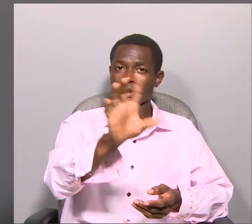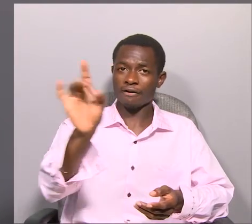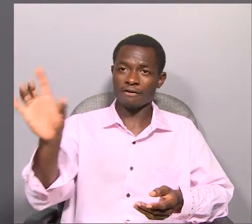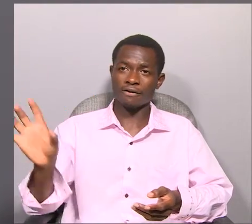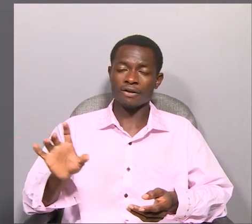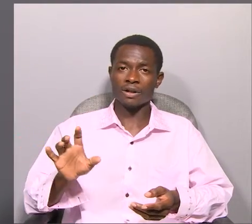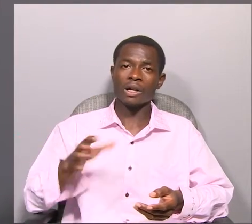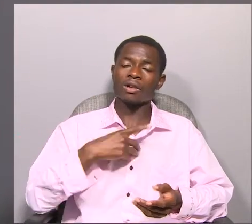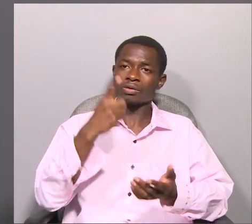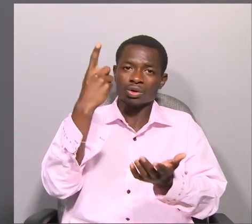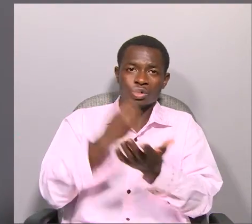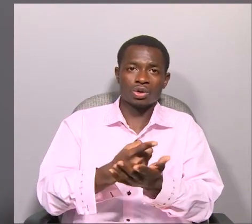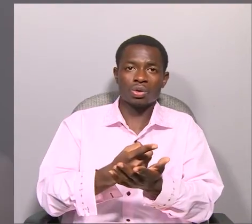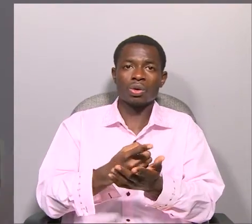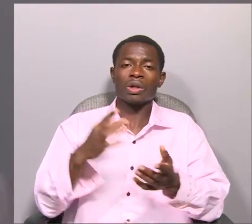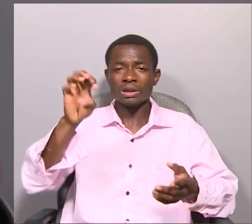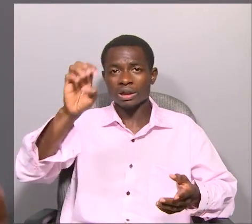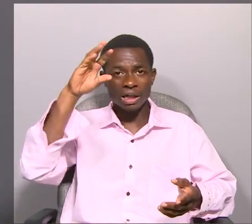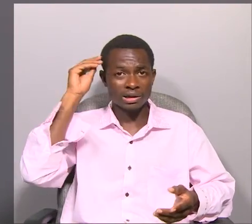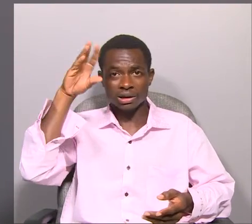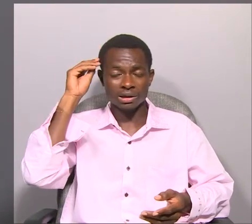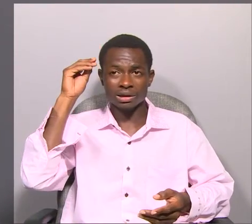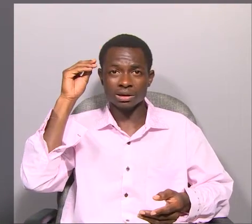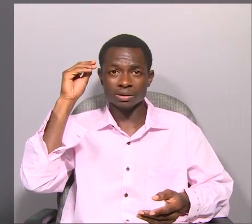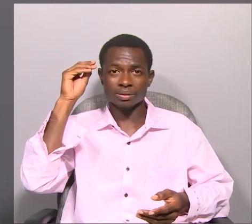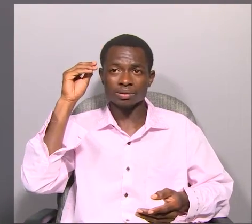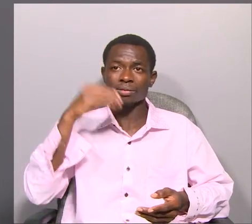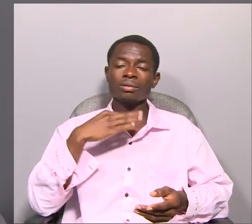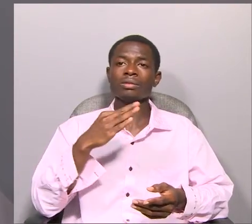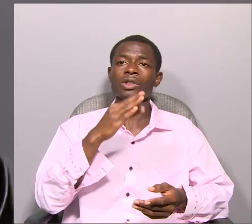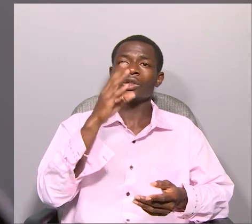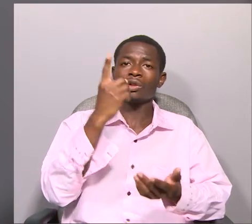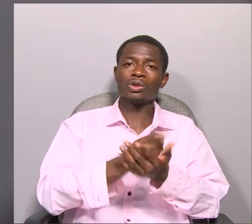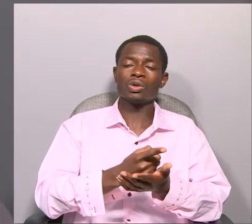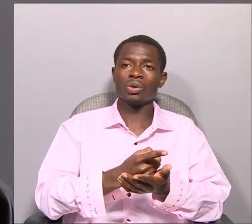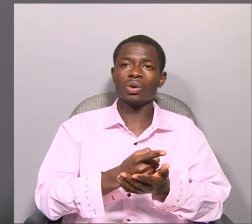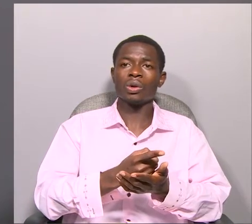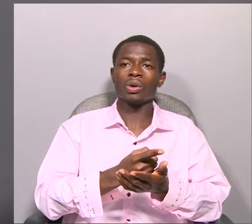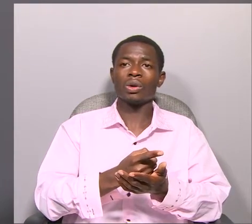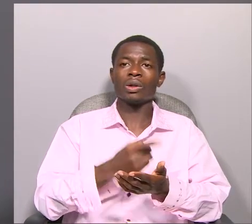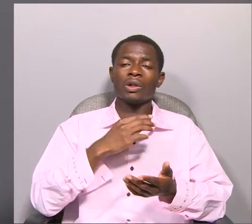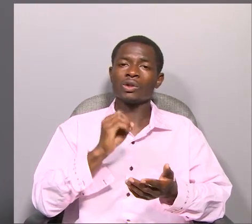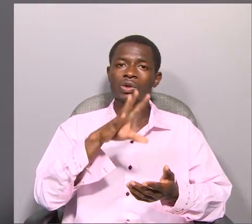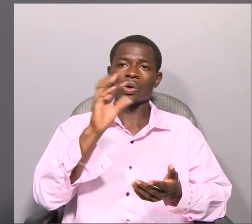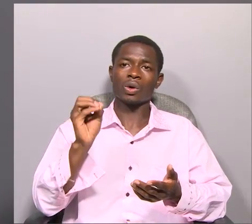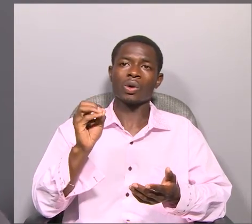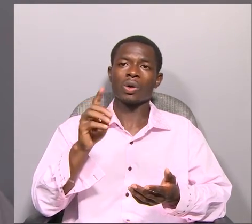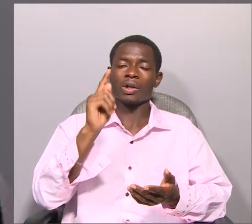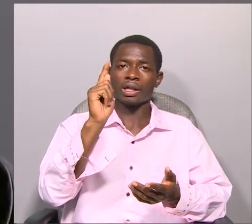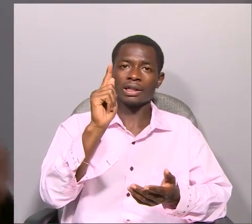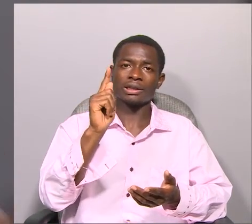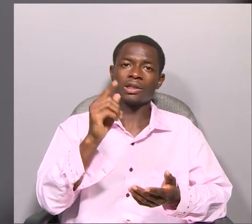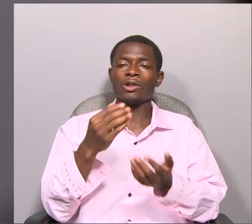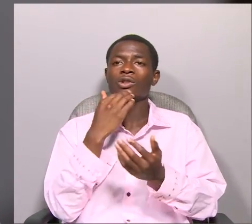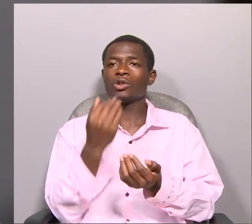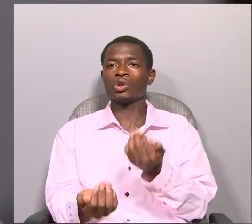education, you know, put it in our curriculum, so that our children will,